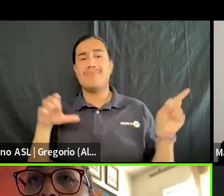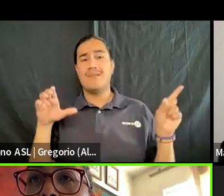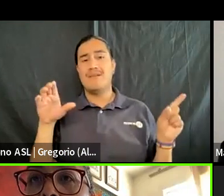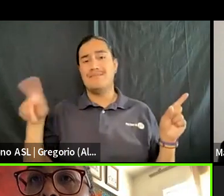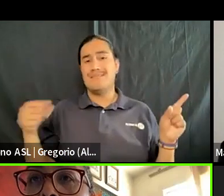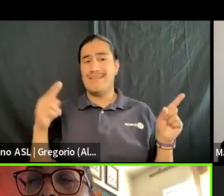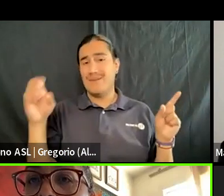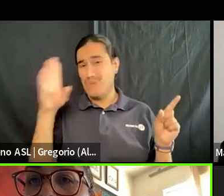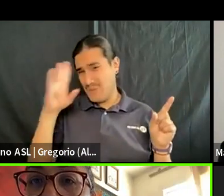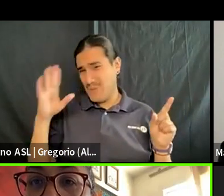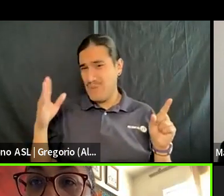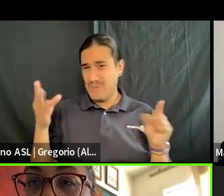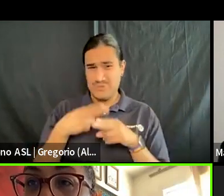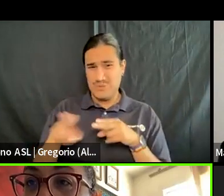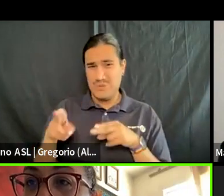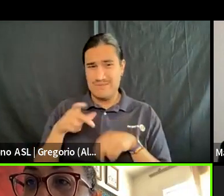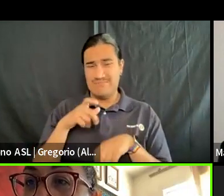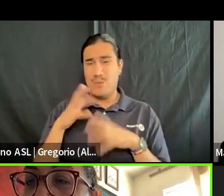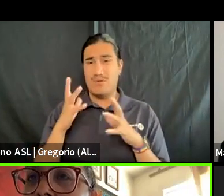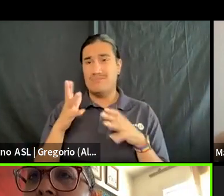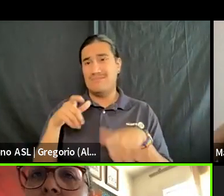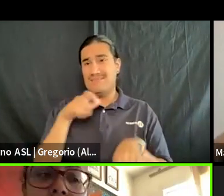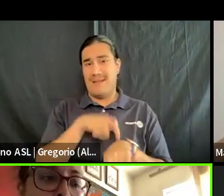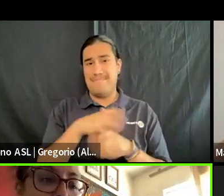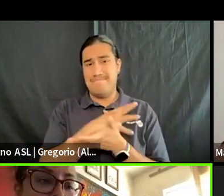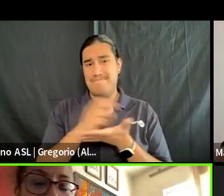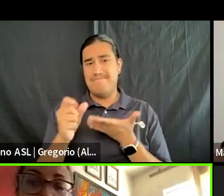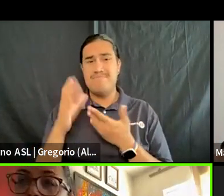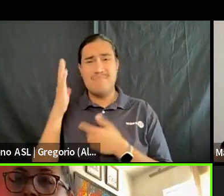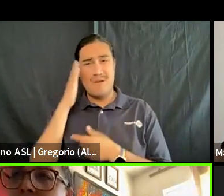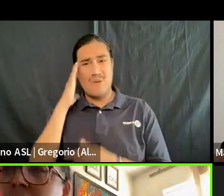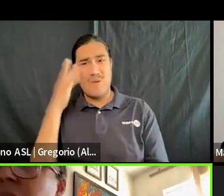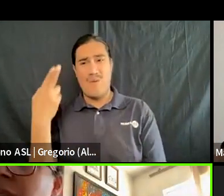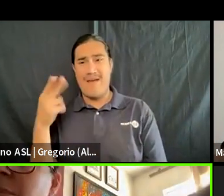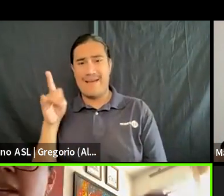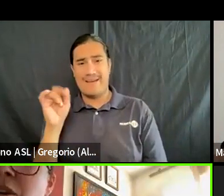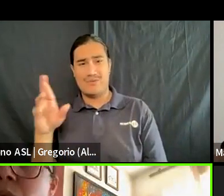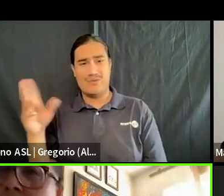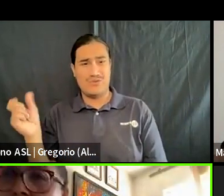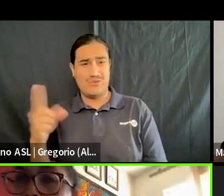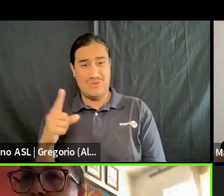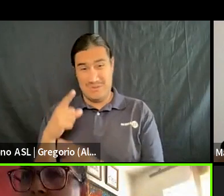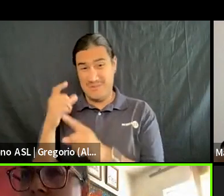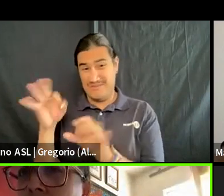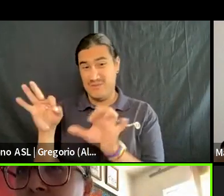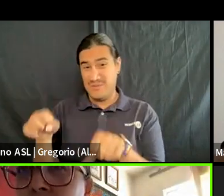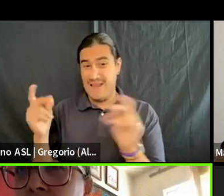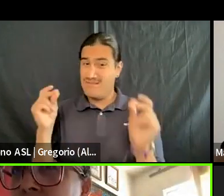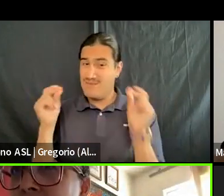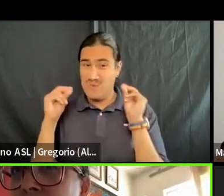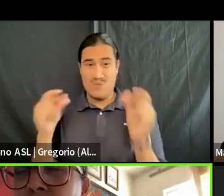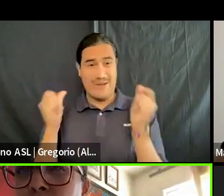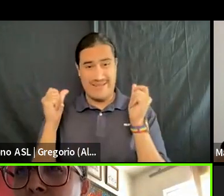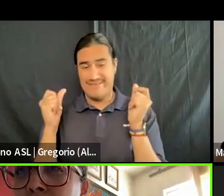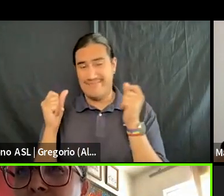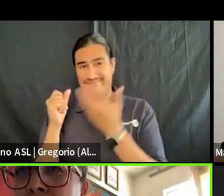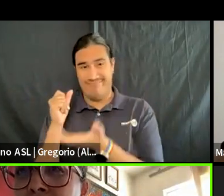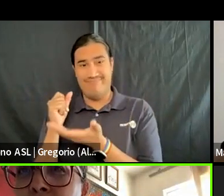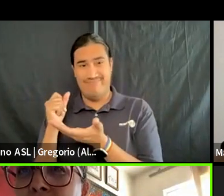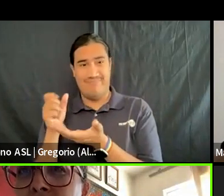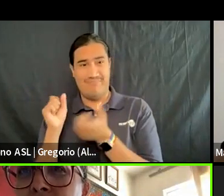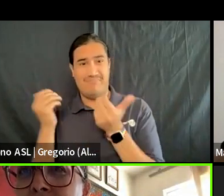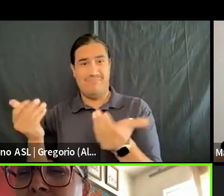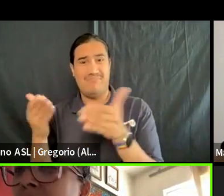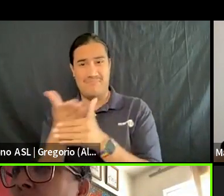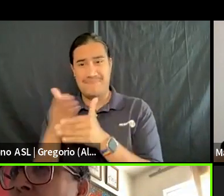time, but I know Hector has a question that he wants to ask. Hector, we can make it quick. Just share